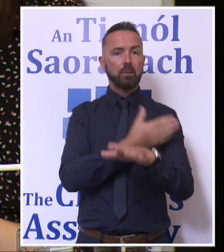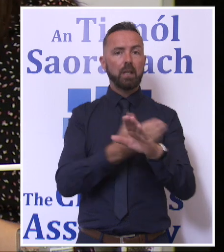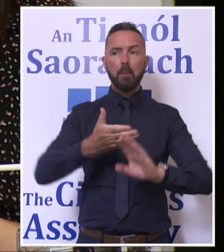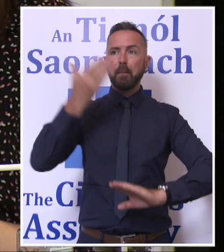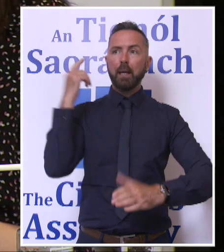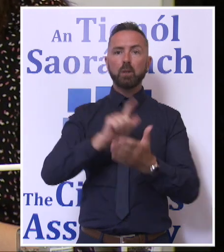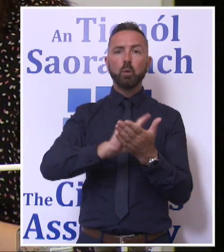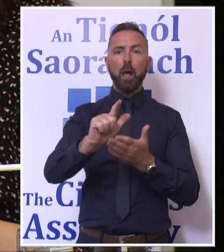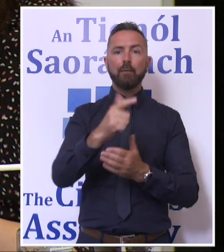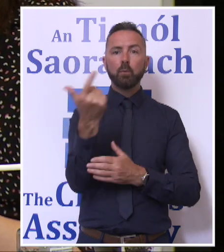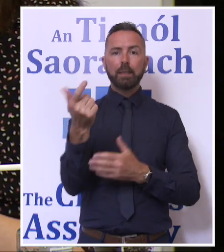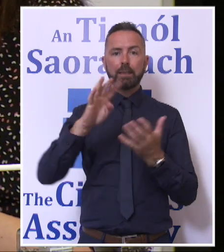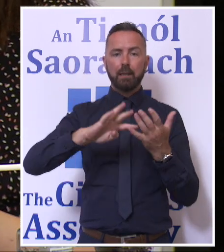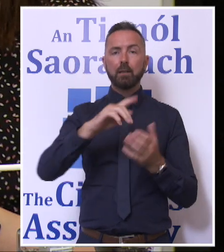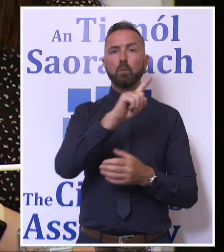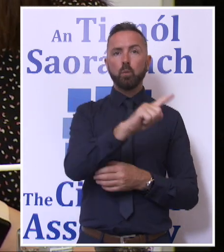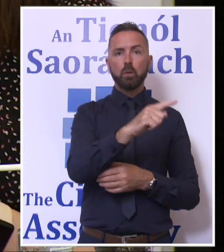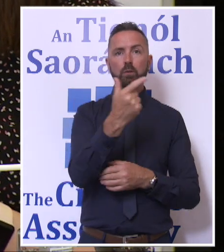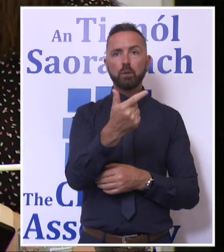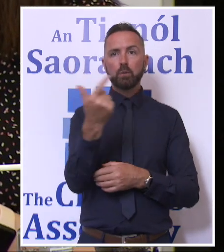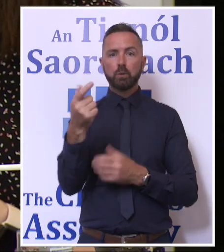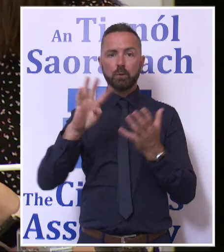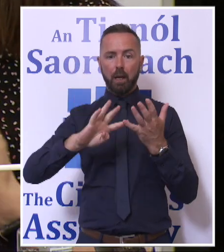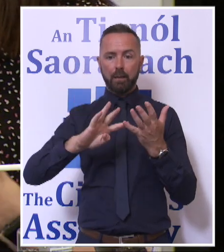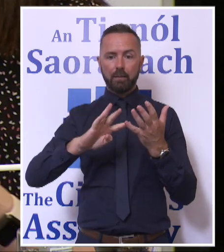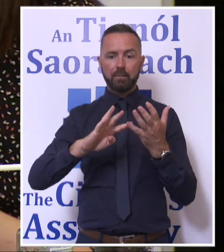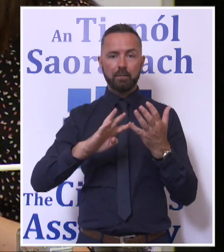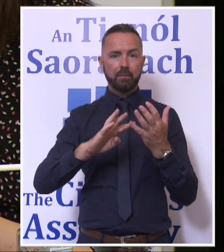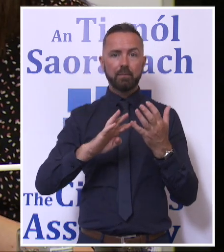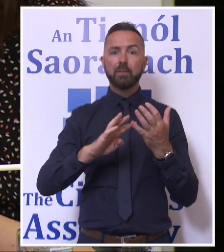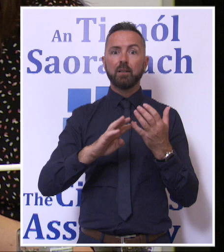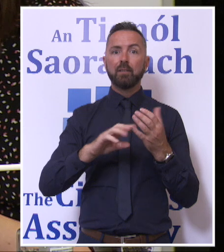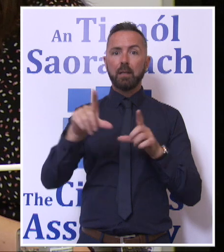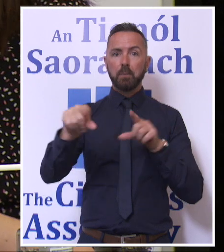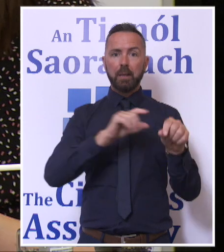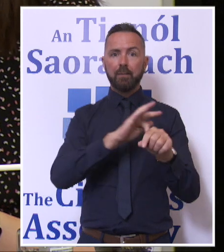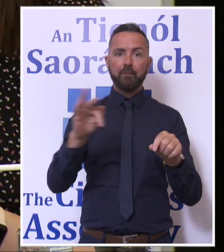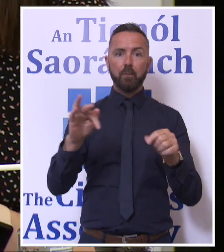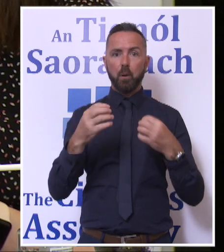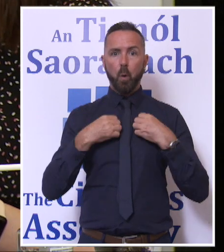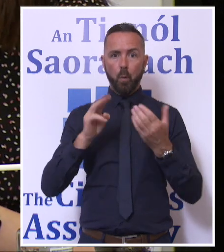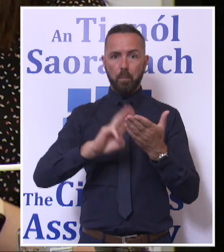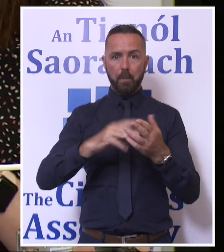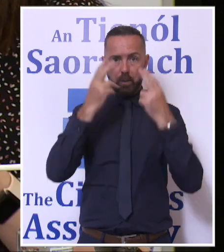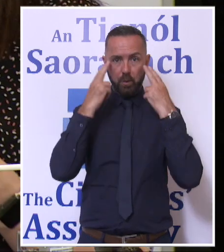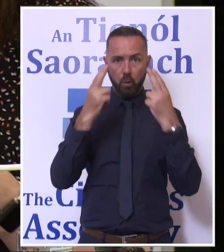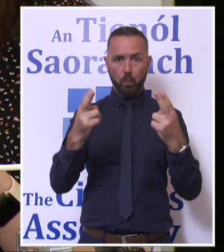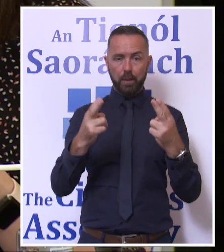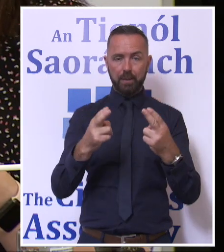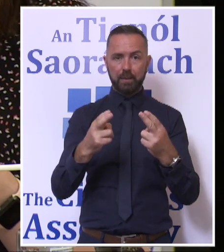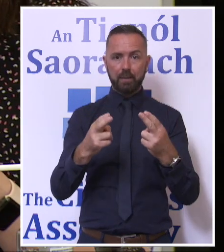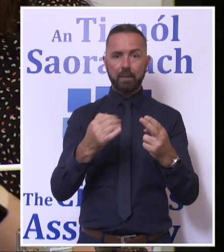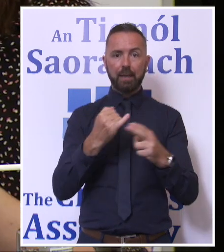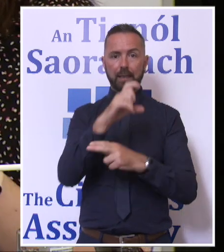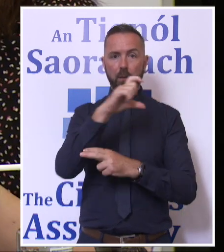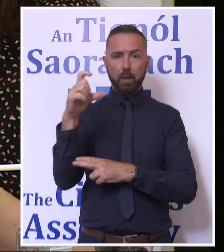1229, and since 1840, the members of Dublin City Council have elected the Lord Mayor from among its own members. So the position of Lord Mayor